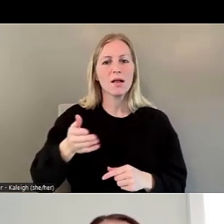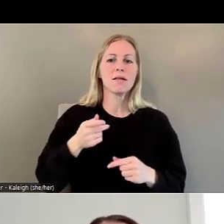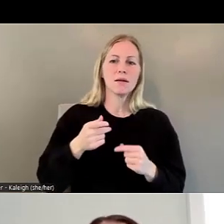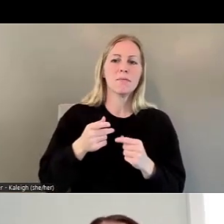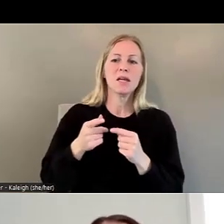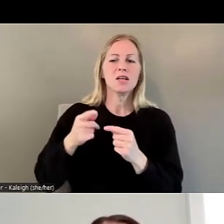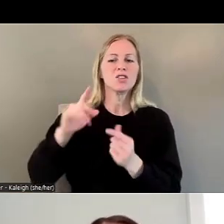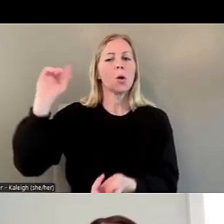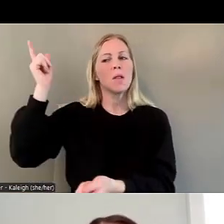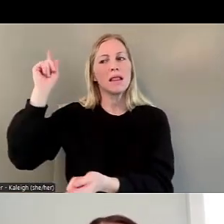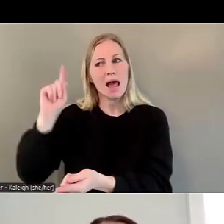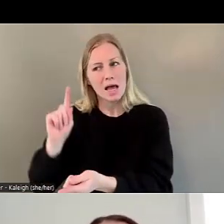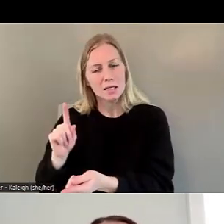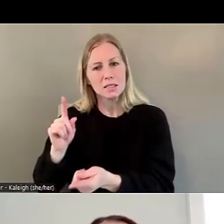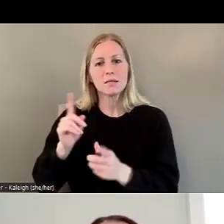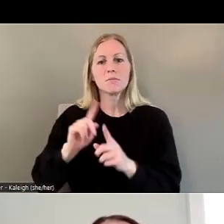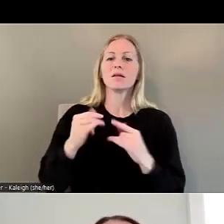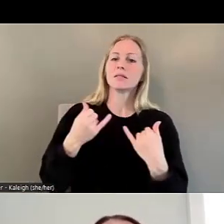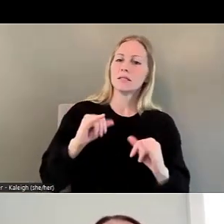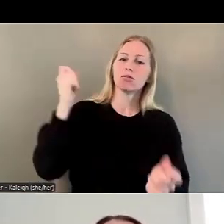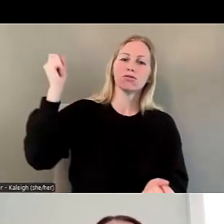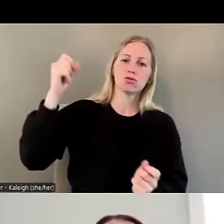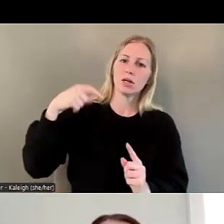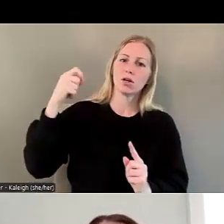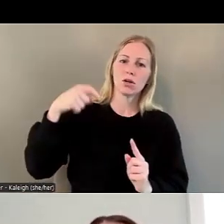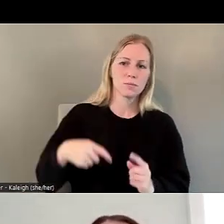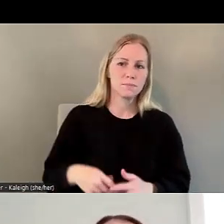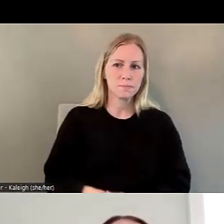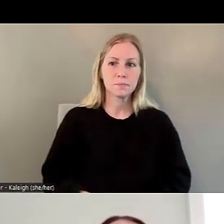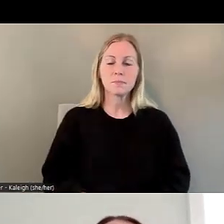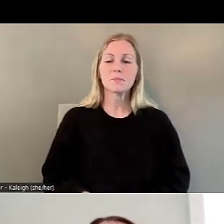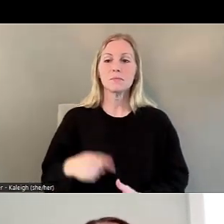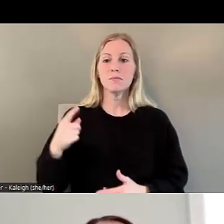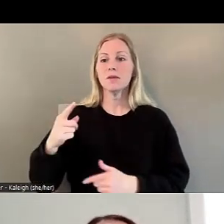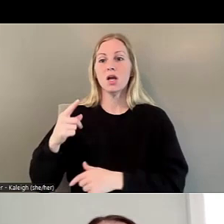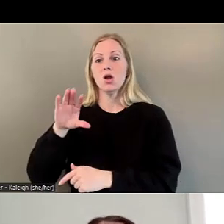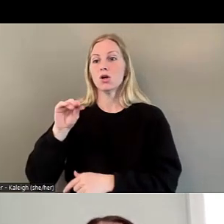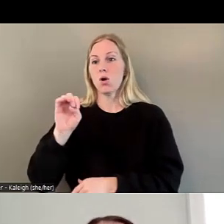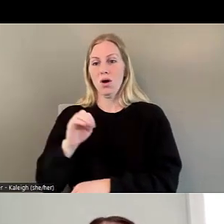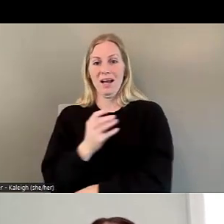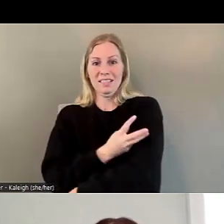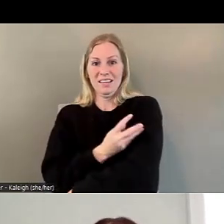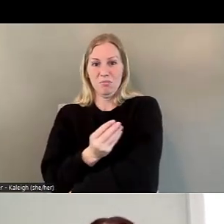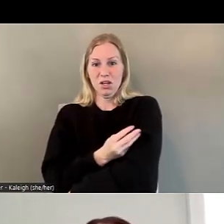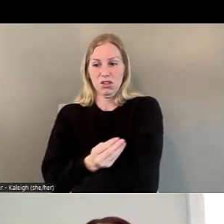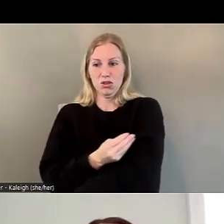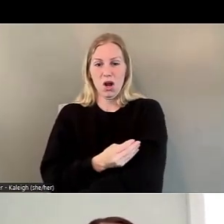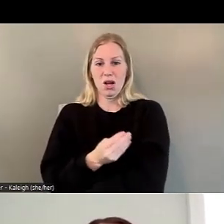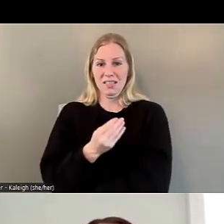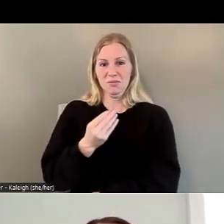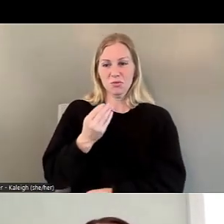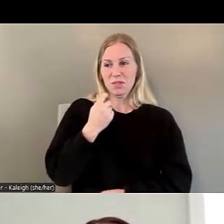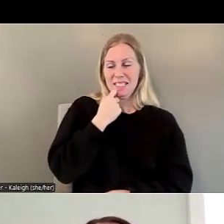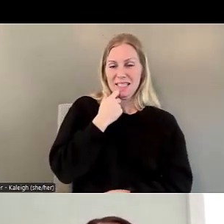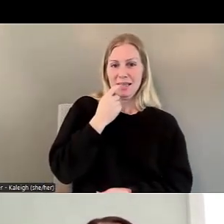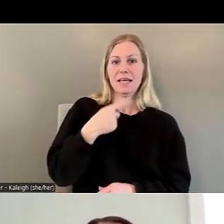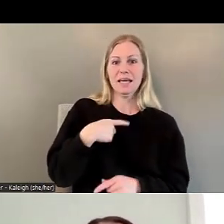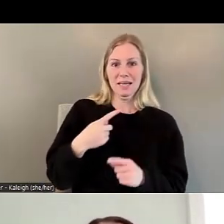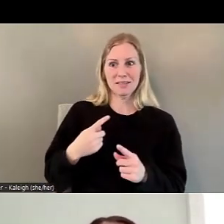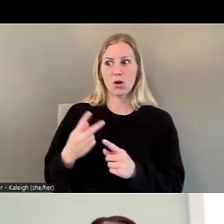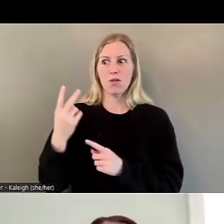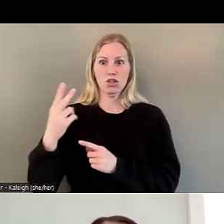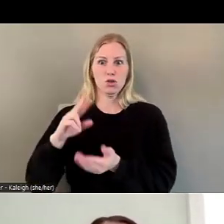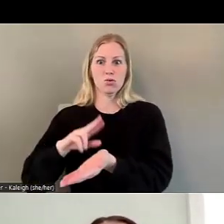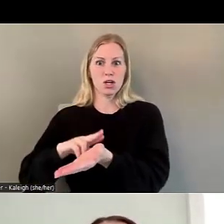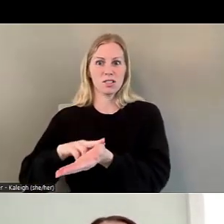he is still triggered. Not long ago, Cole had to have his blood drawn. He was nervous, and the two phlebotomists were trying to move quickly. He stopped